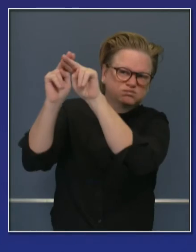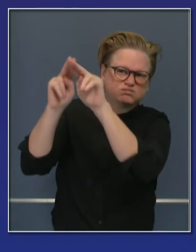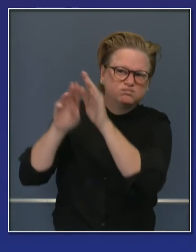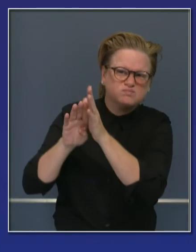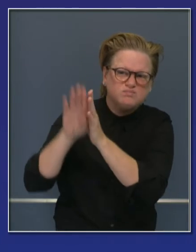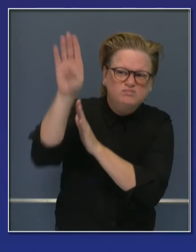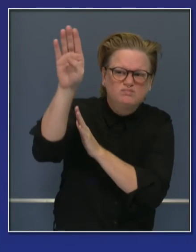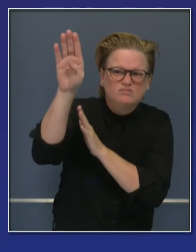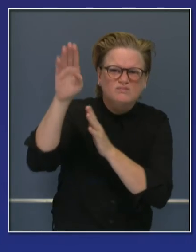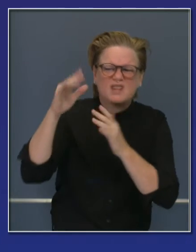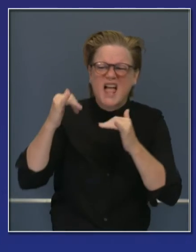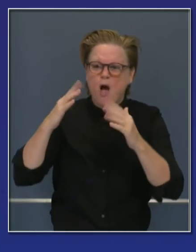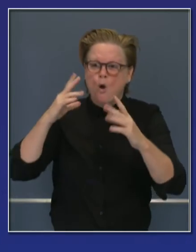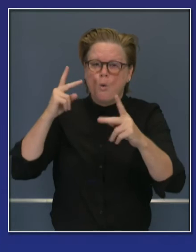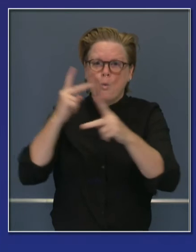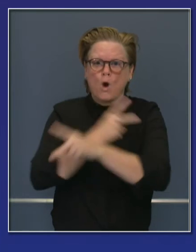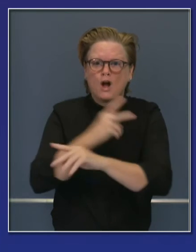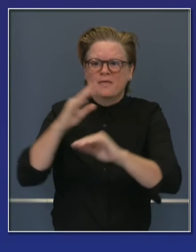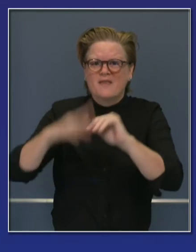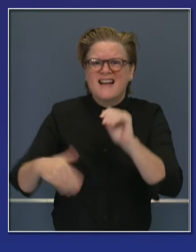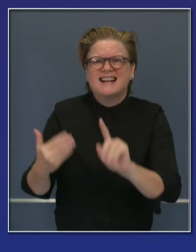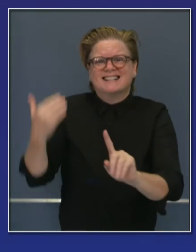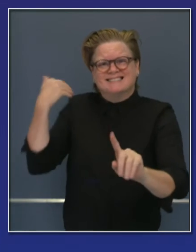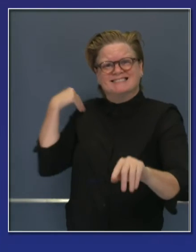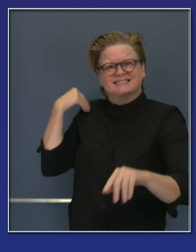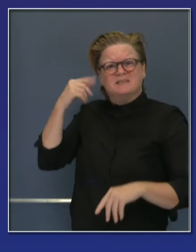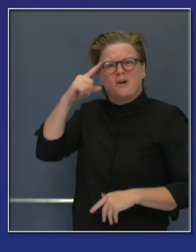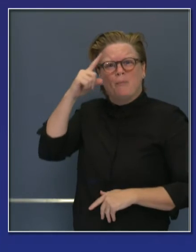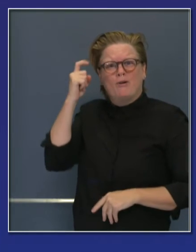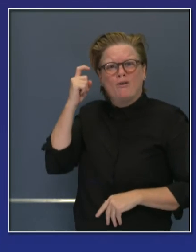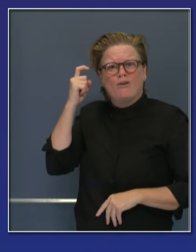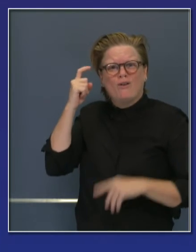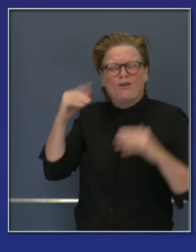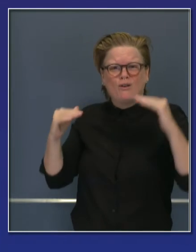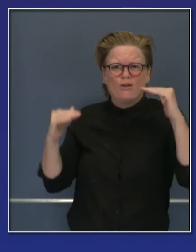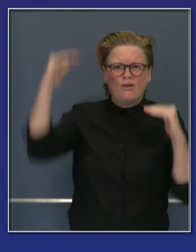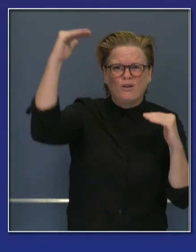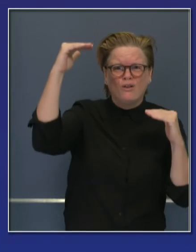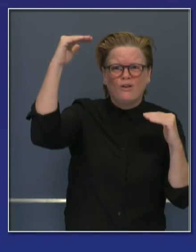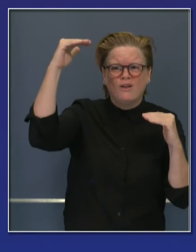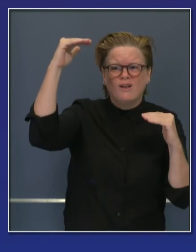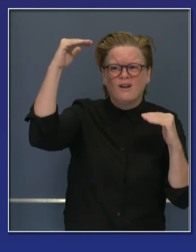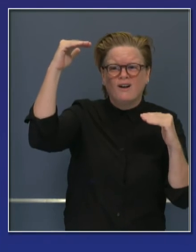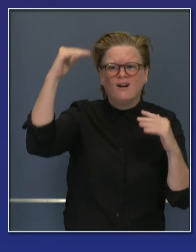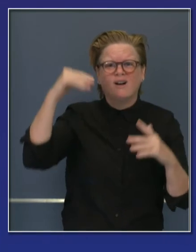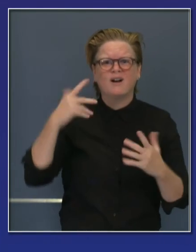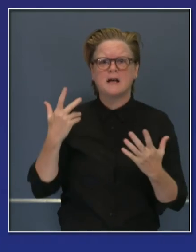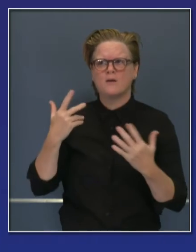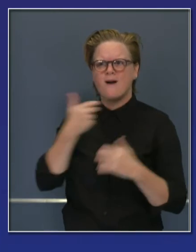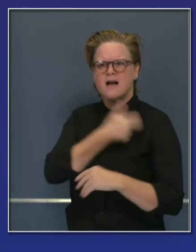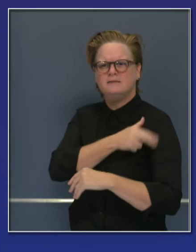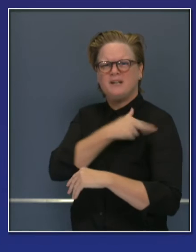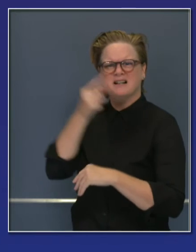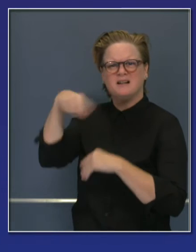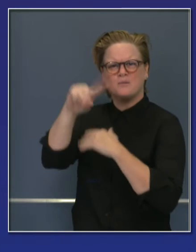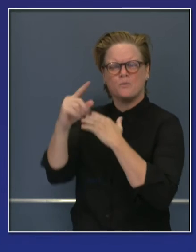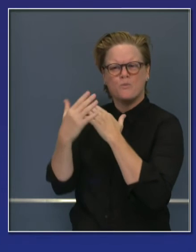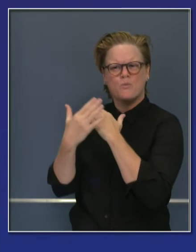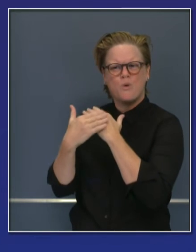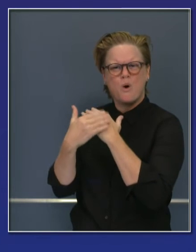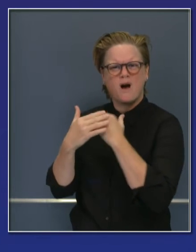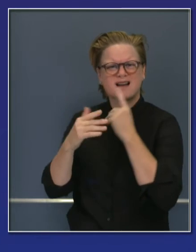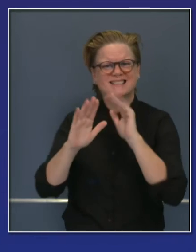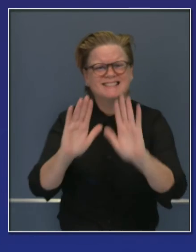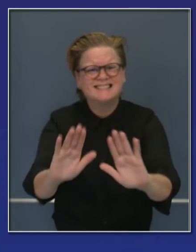been. And we know that cases are still rising, and the overall average number of cases over a 7-day period is a